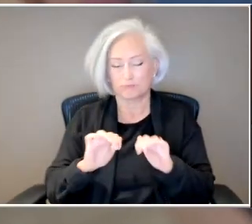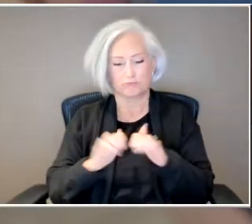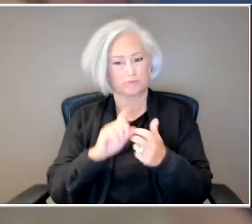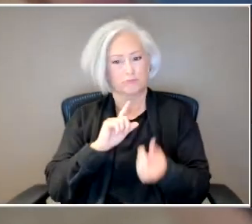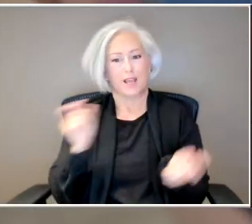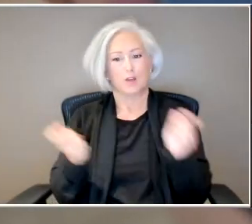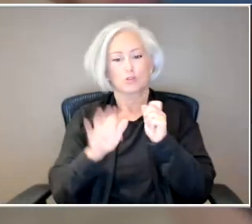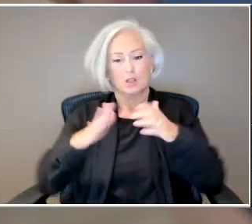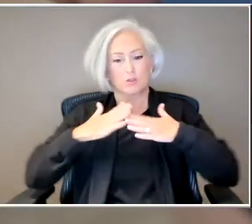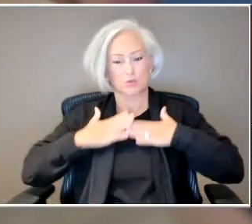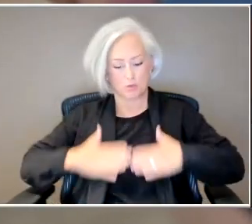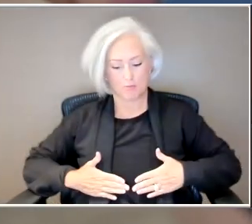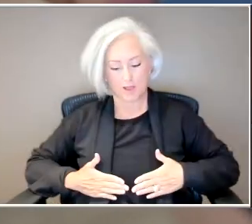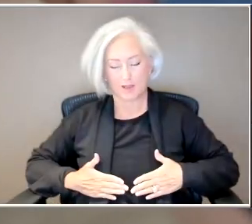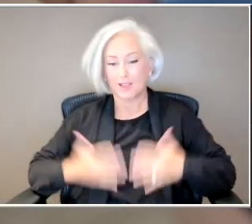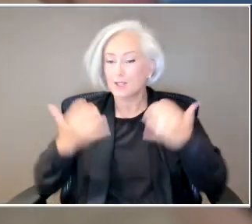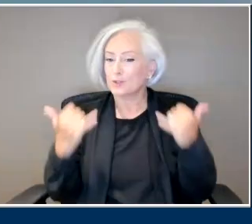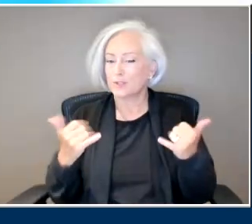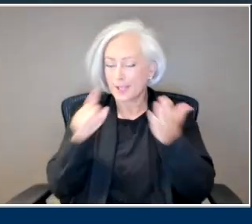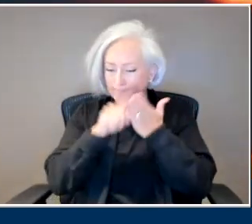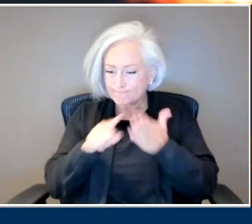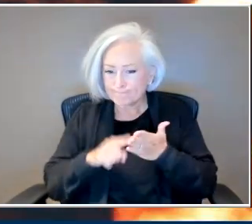both expected and surprising.